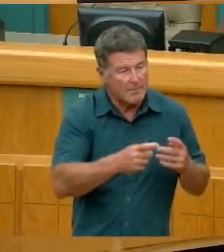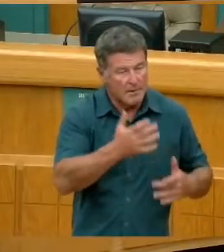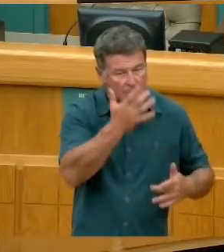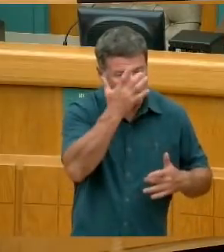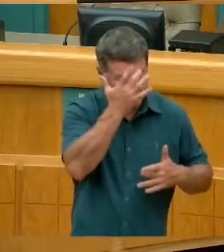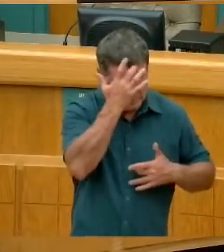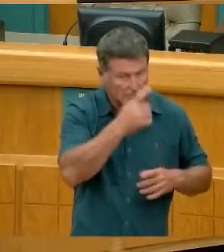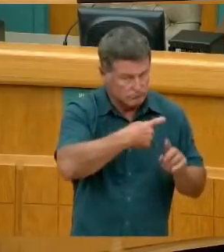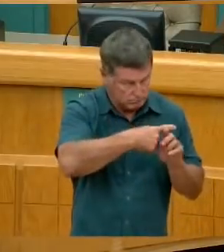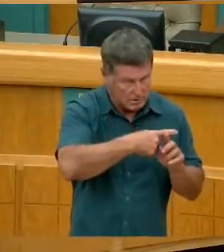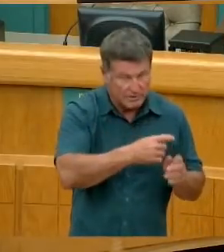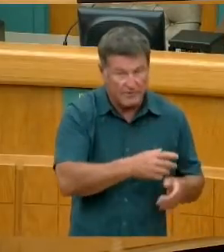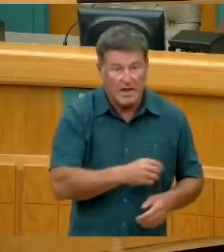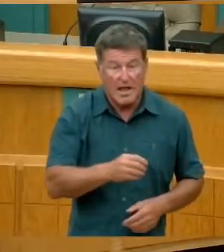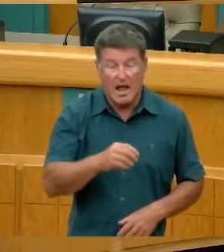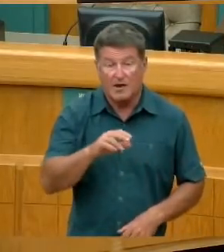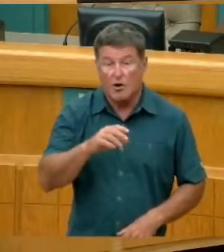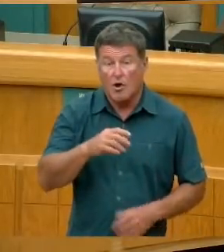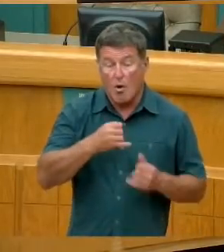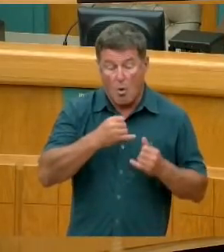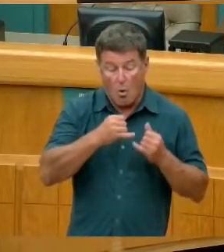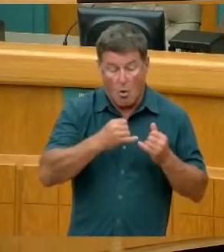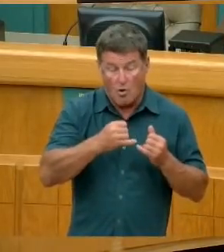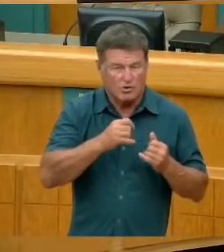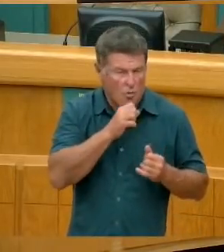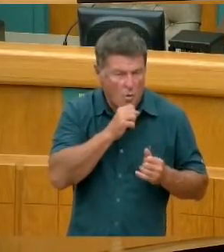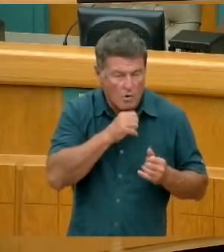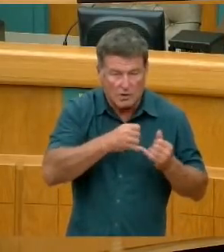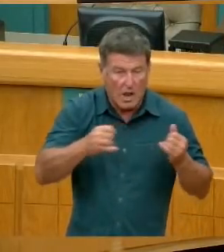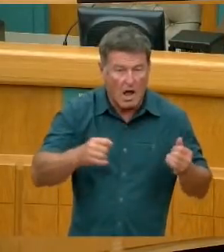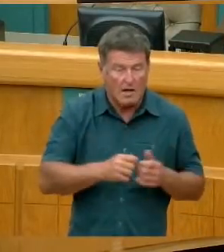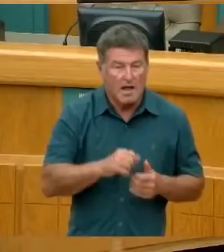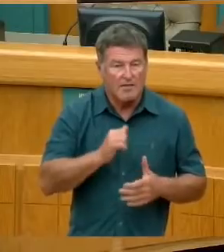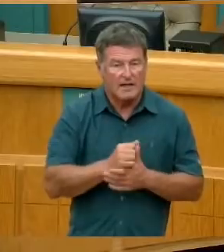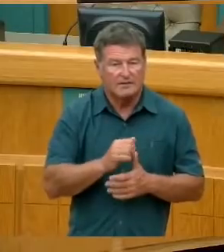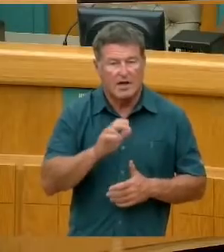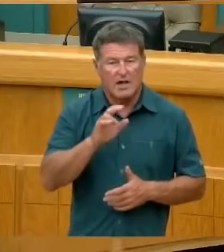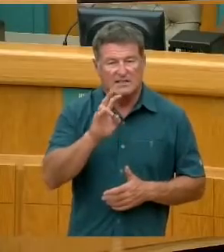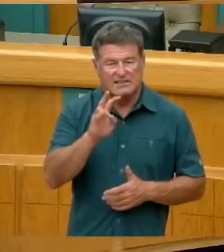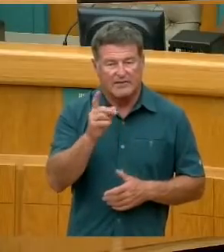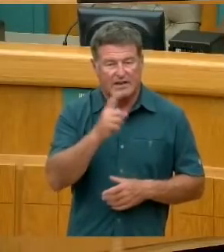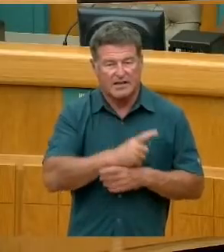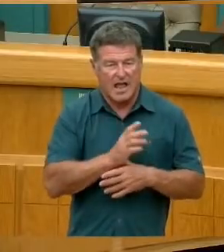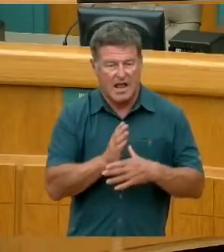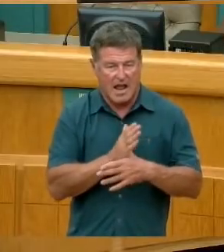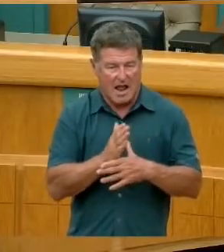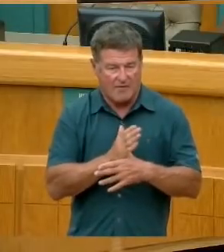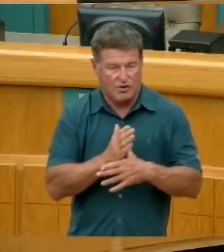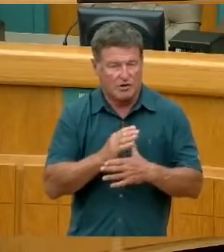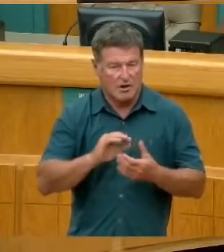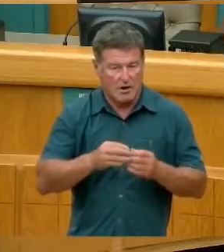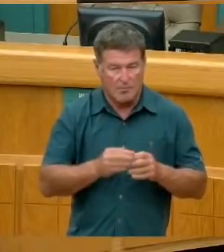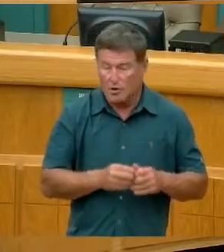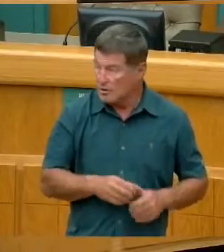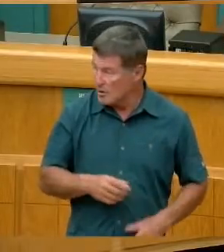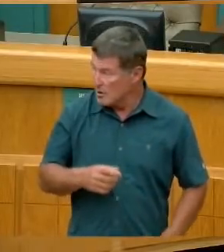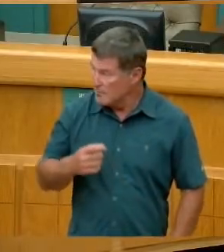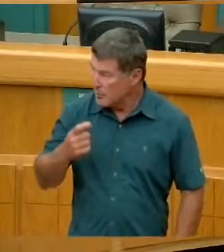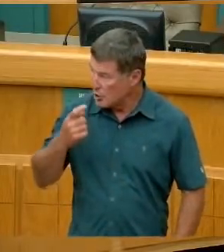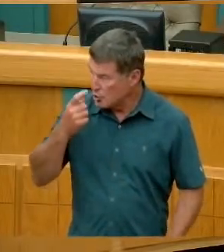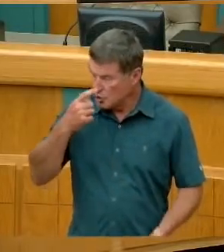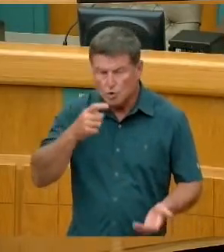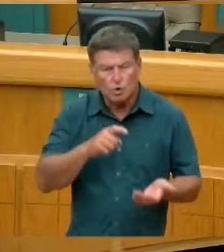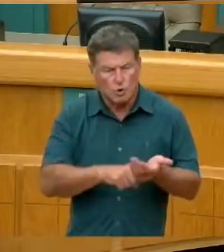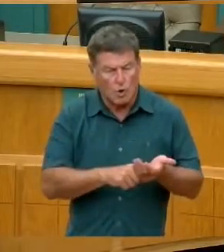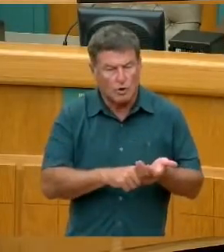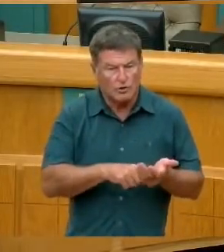per day. And then the orange line is the 7-day running daily average. And you can barely notice it now, but there was